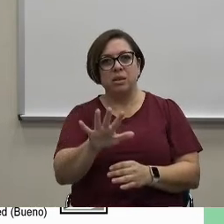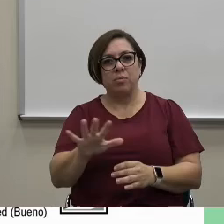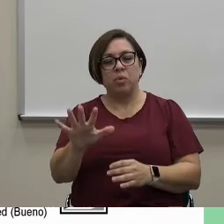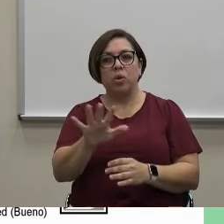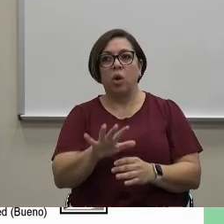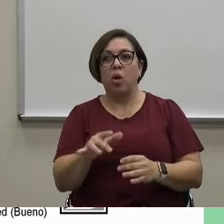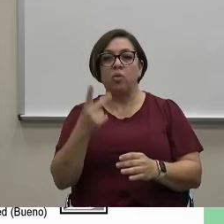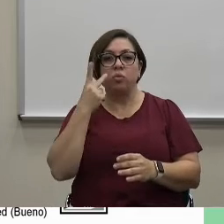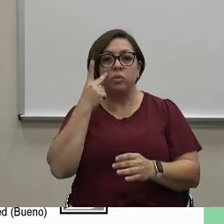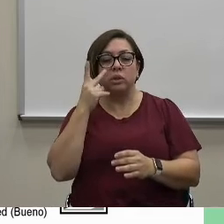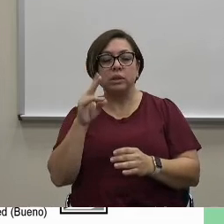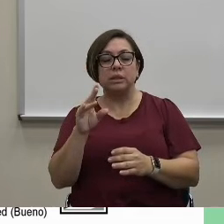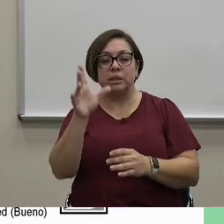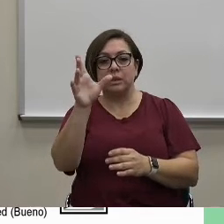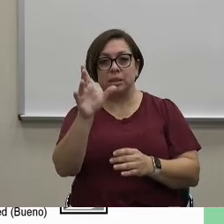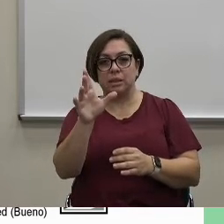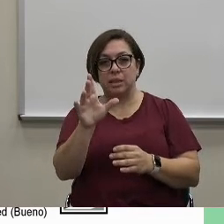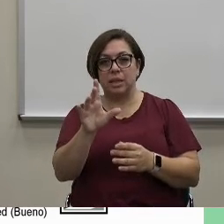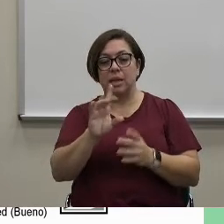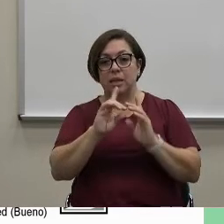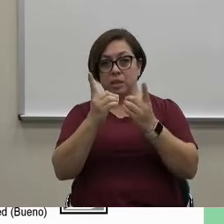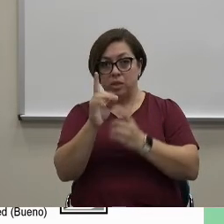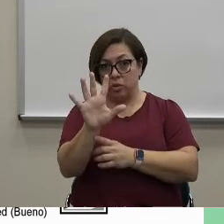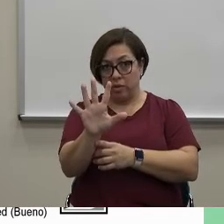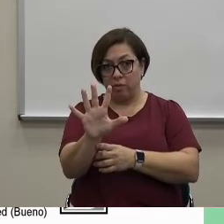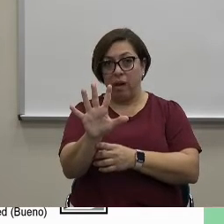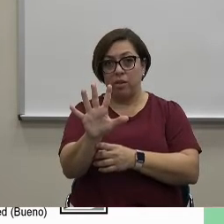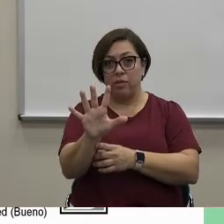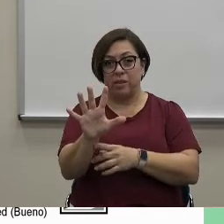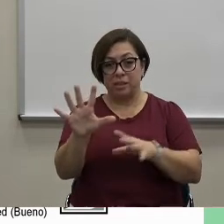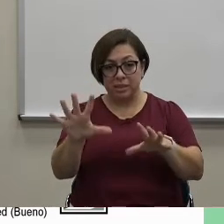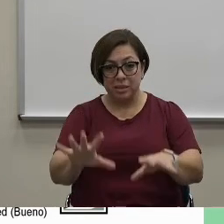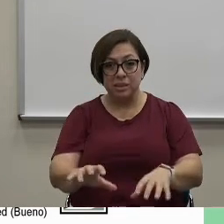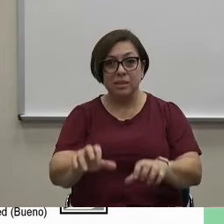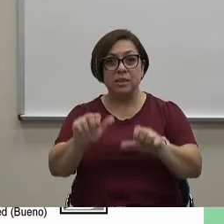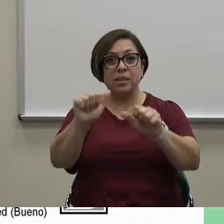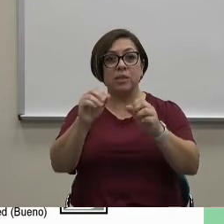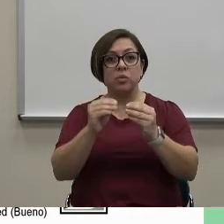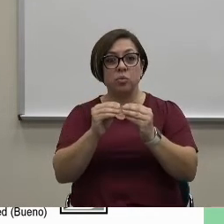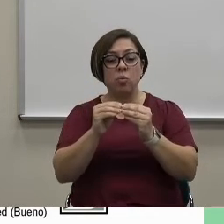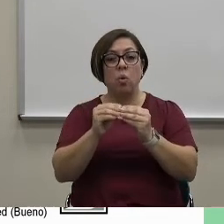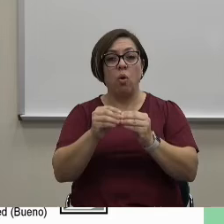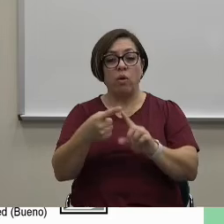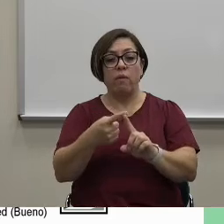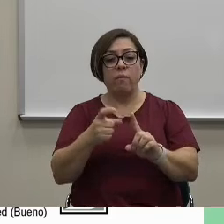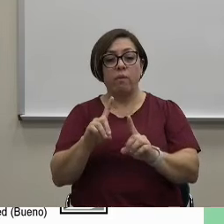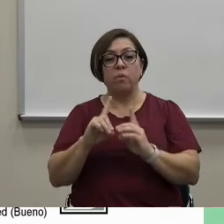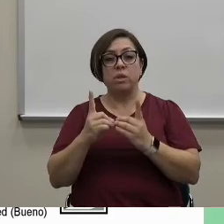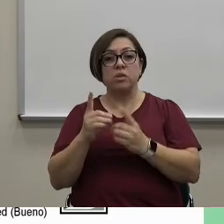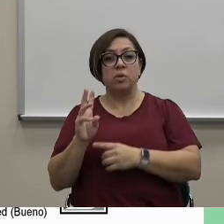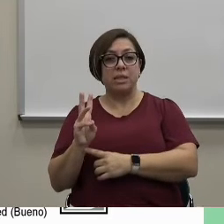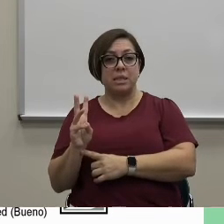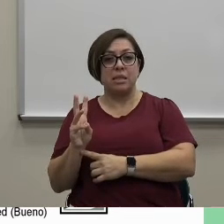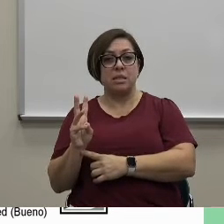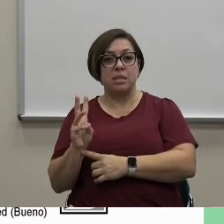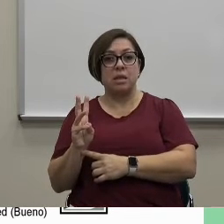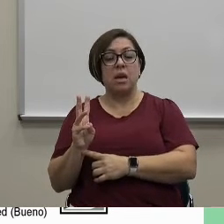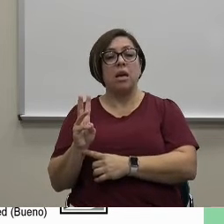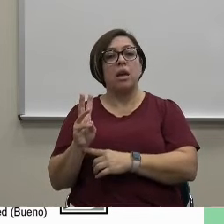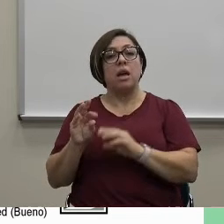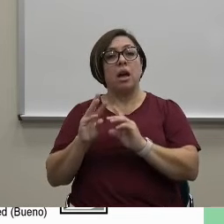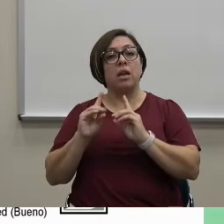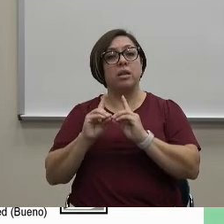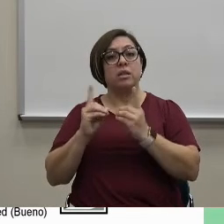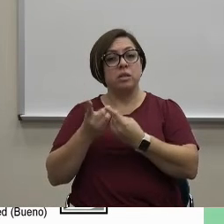5 in this plan, 5 actually takes on a lot more of what used to be District 6. And then District 6 does more